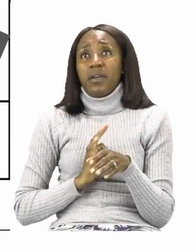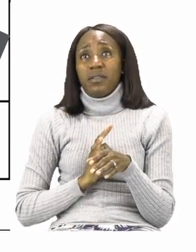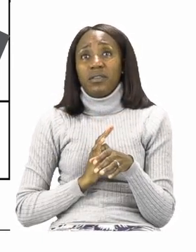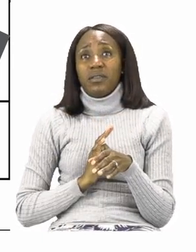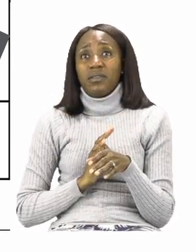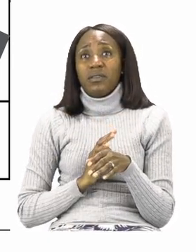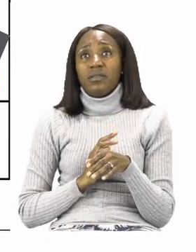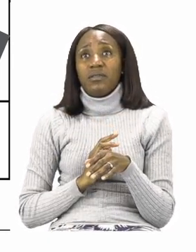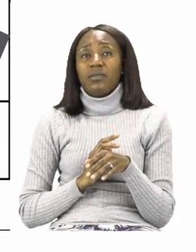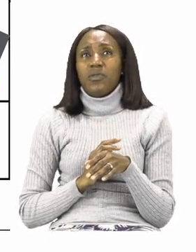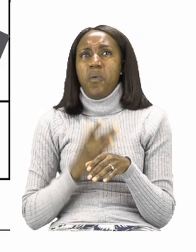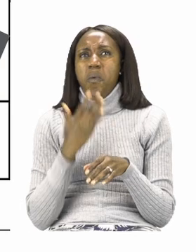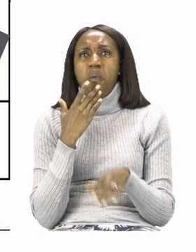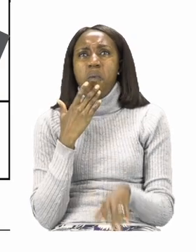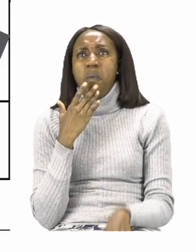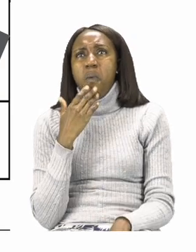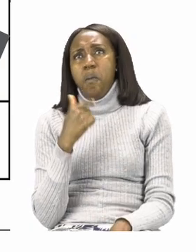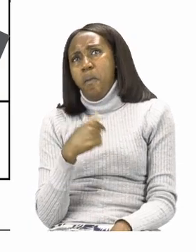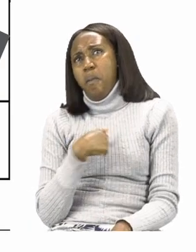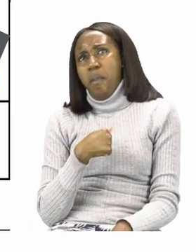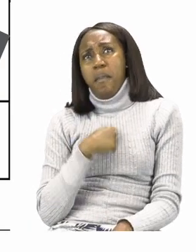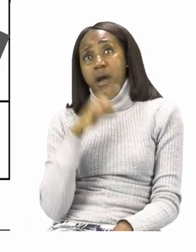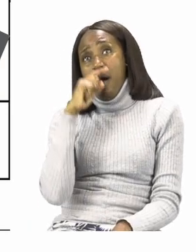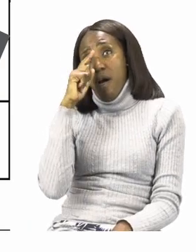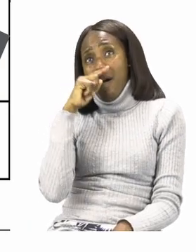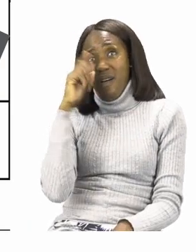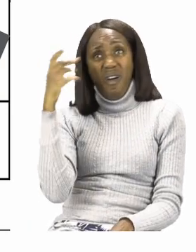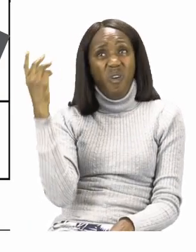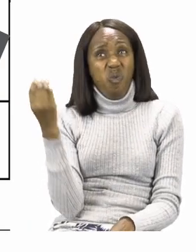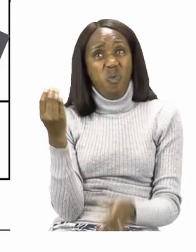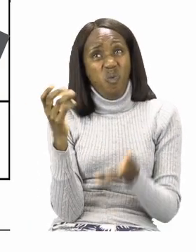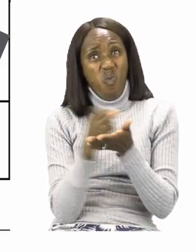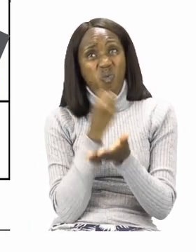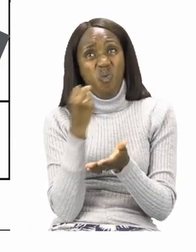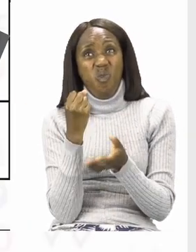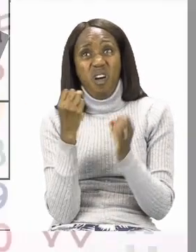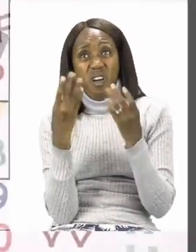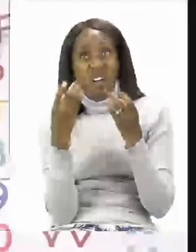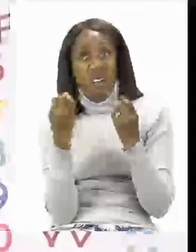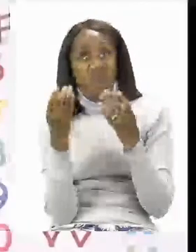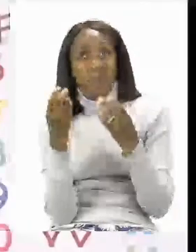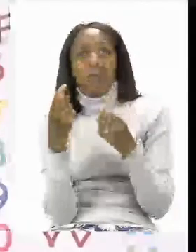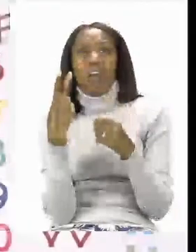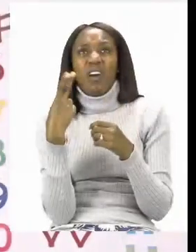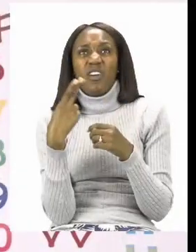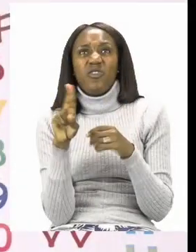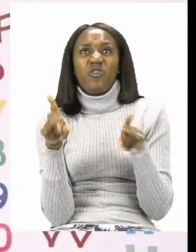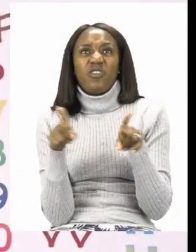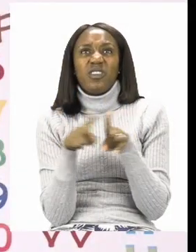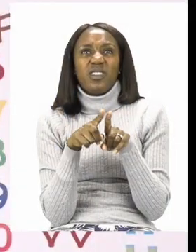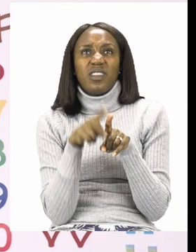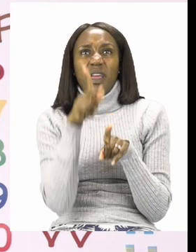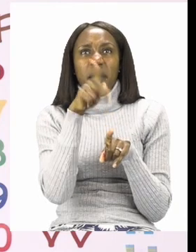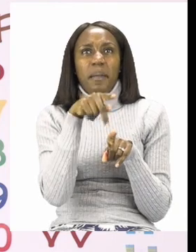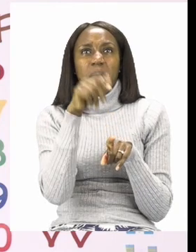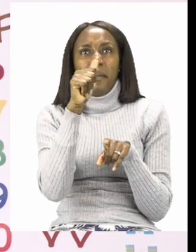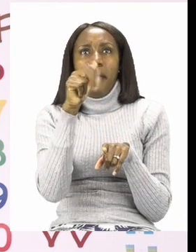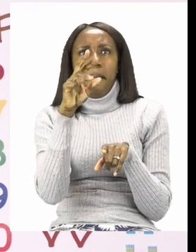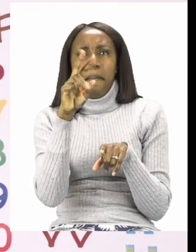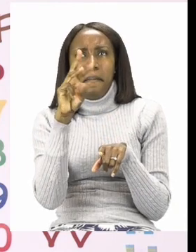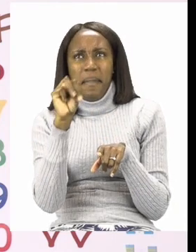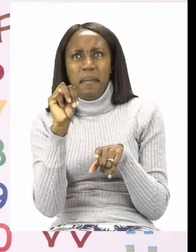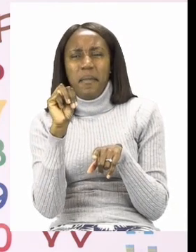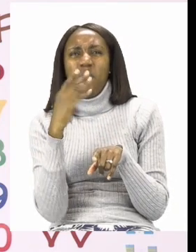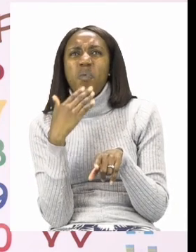can boast, I won more medals than Pam? Let's go back to the board. Let's